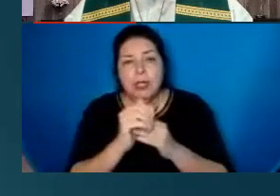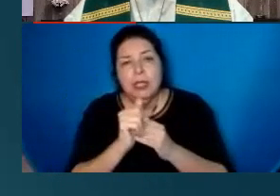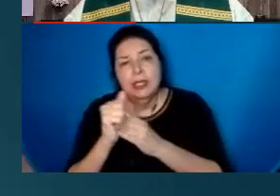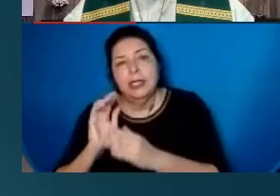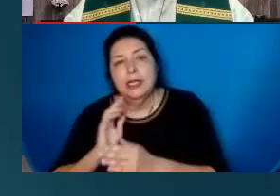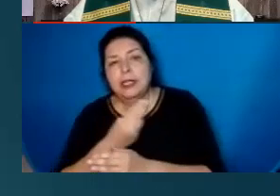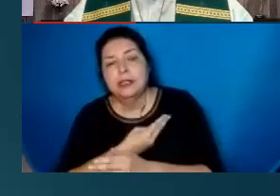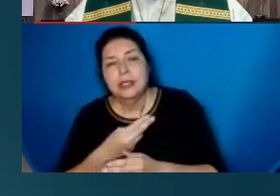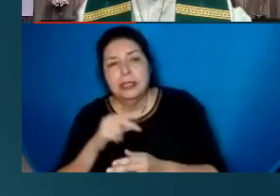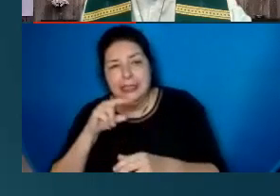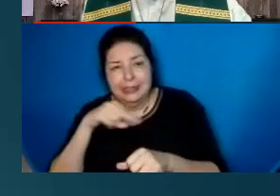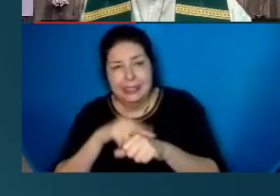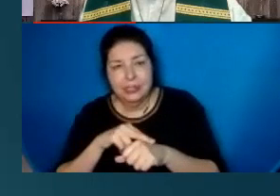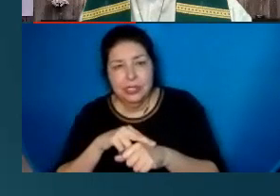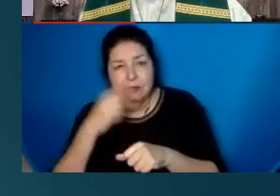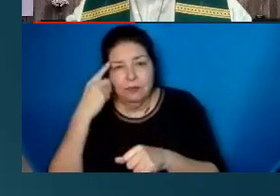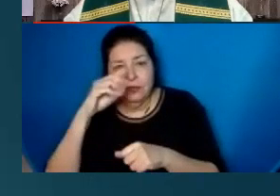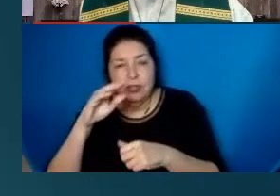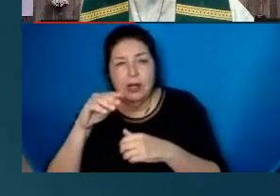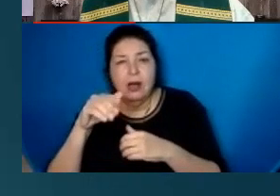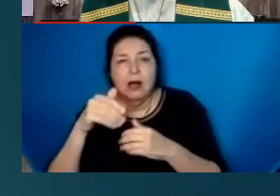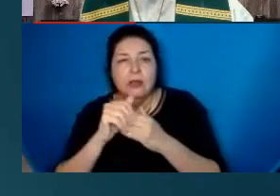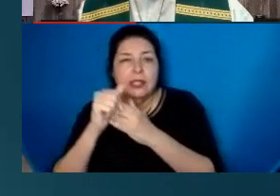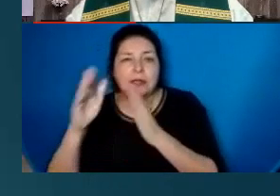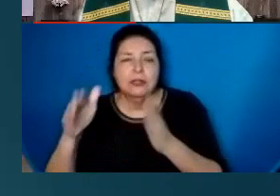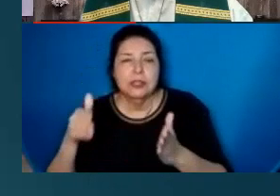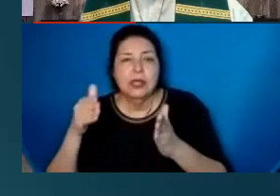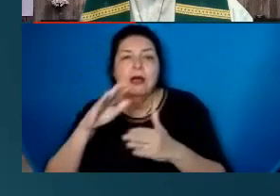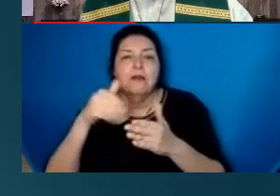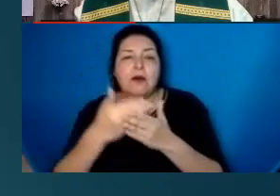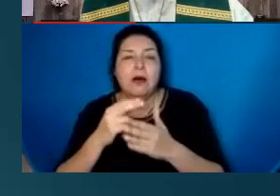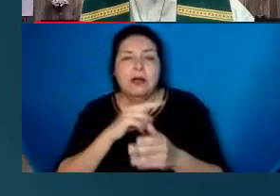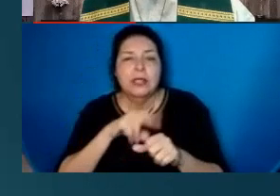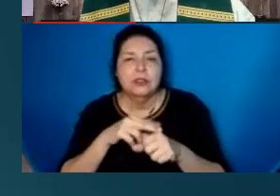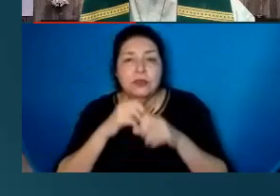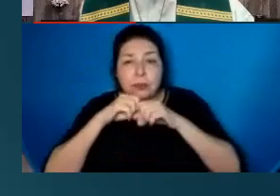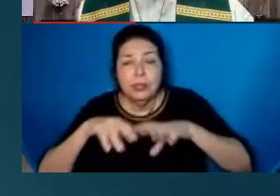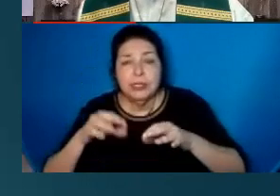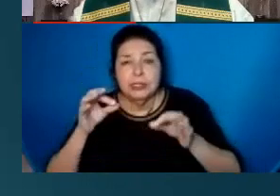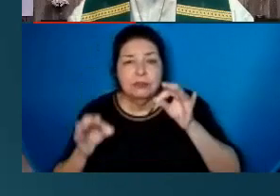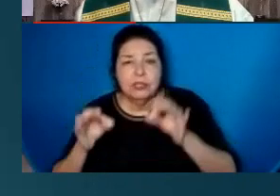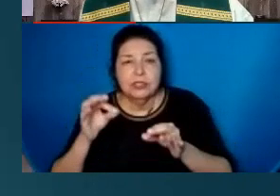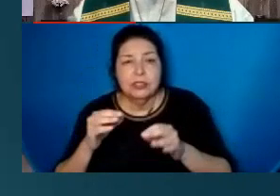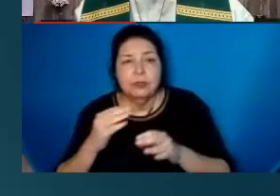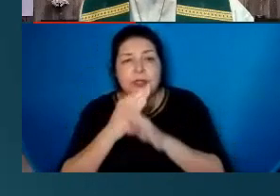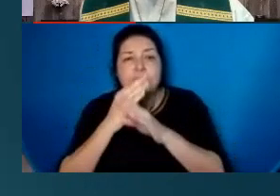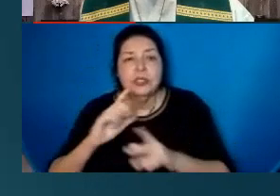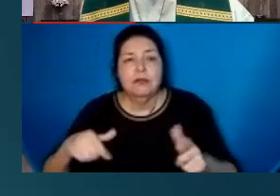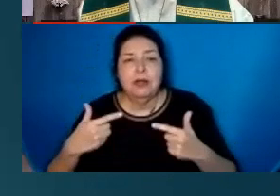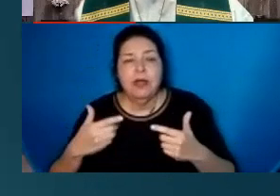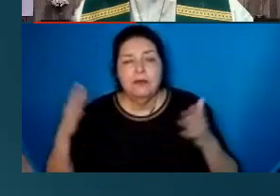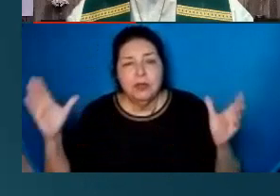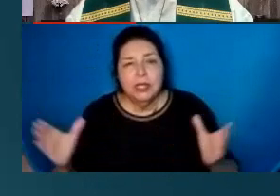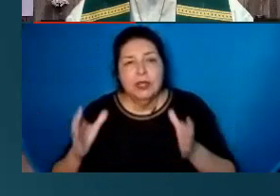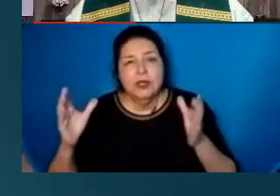for all leaders of all nations, and for the blessings of justice, the protection of life, and the promotion of